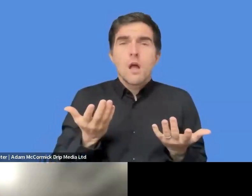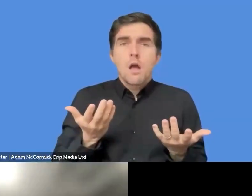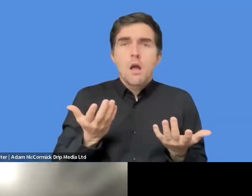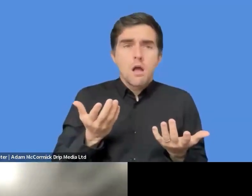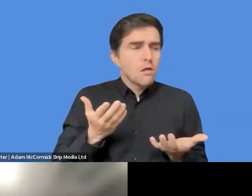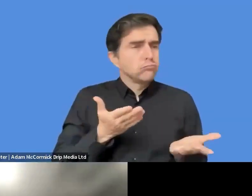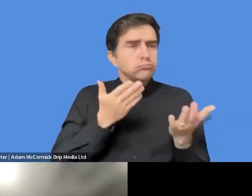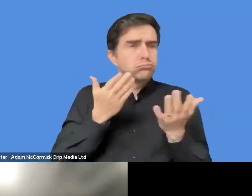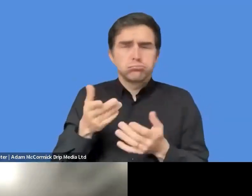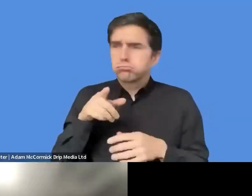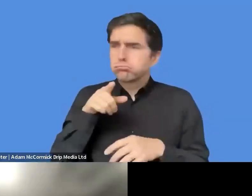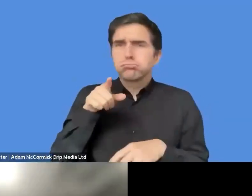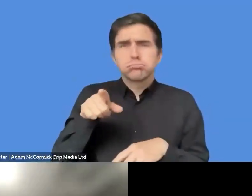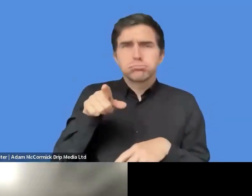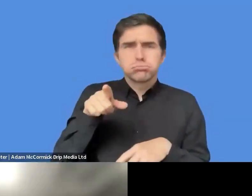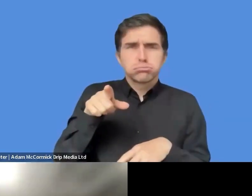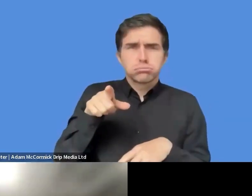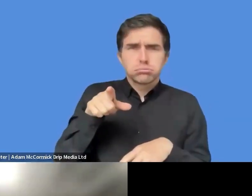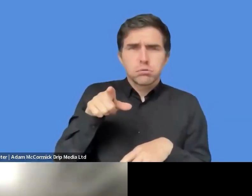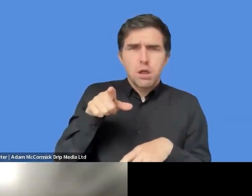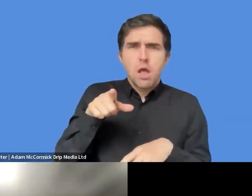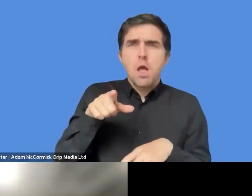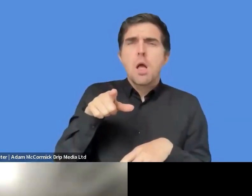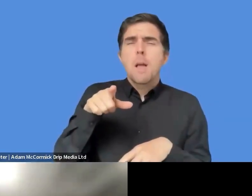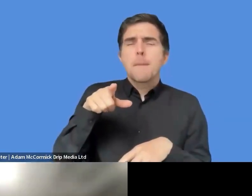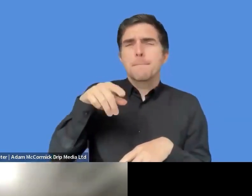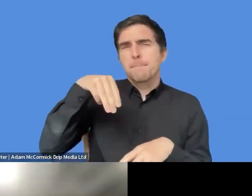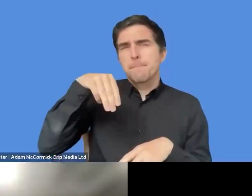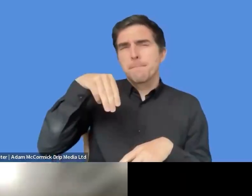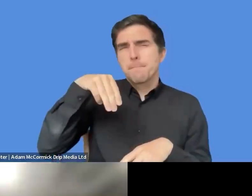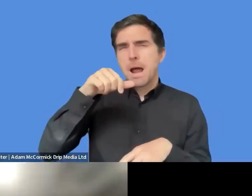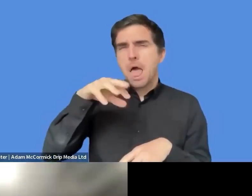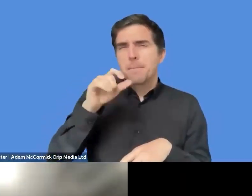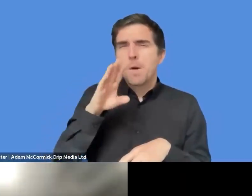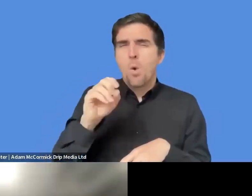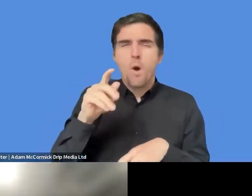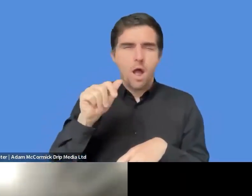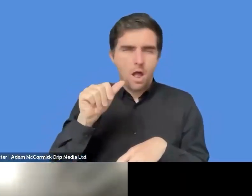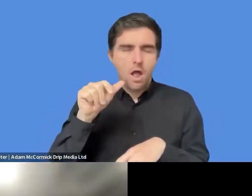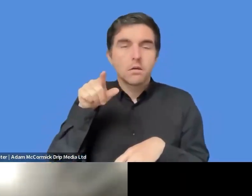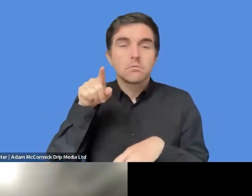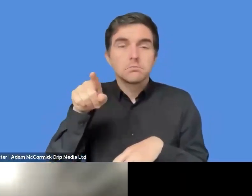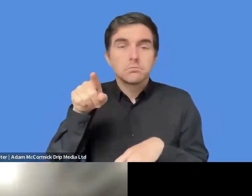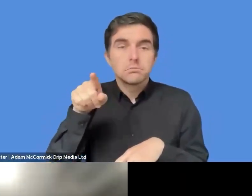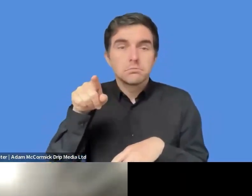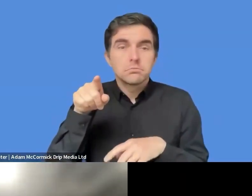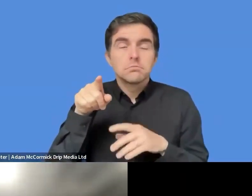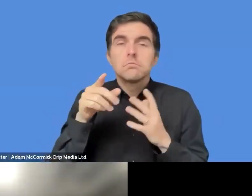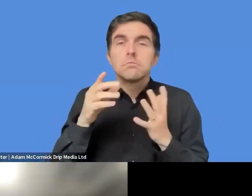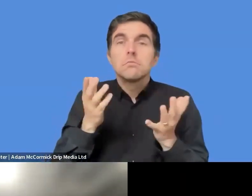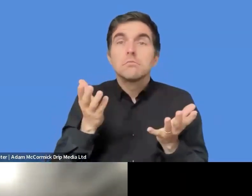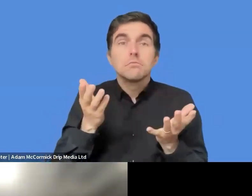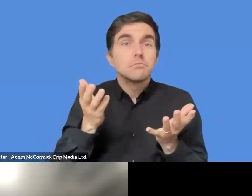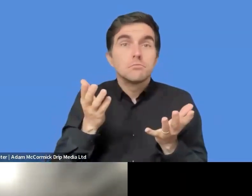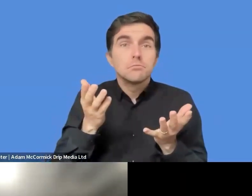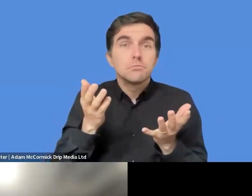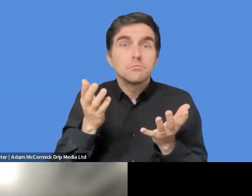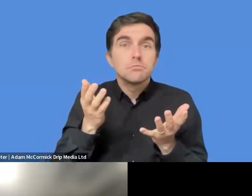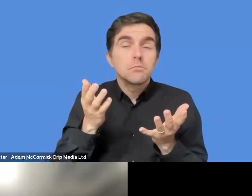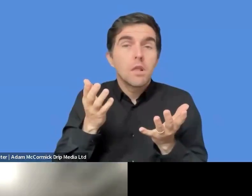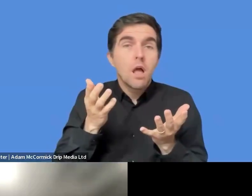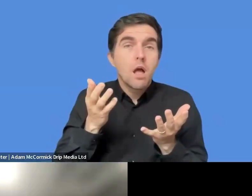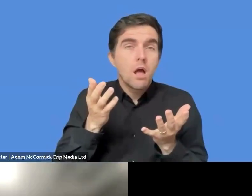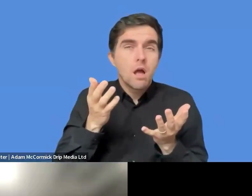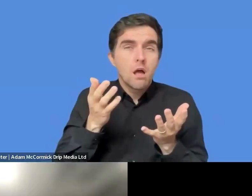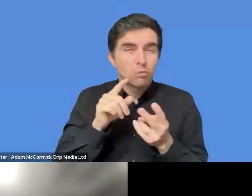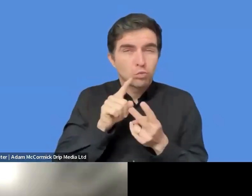so Malumbo, there's two questions for you. The first one is that whether before you conduct the training, do you review